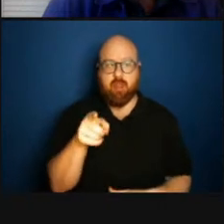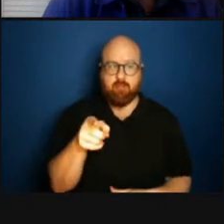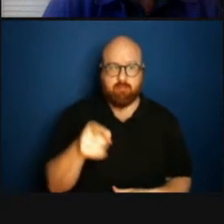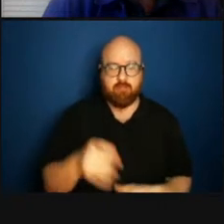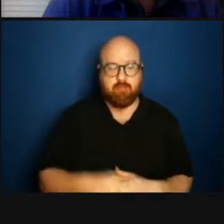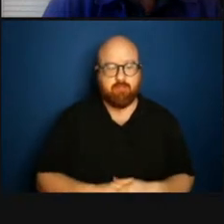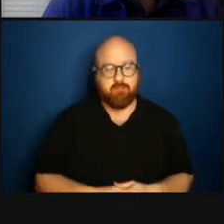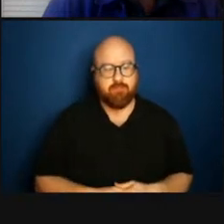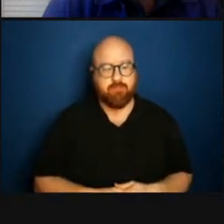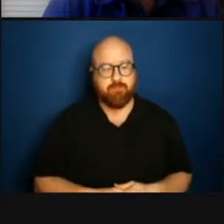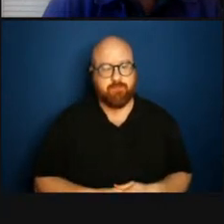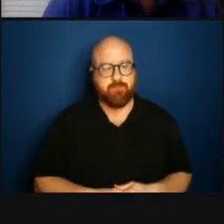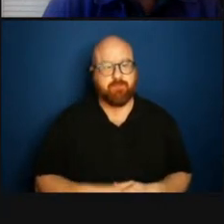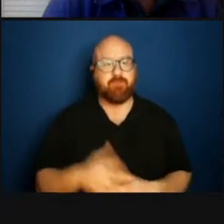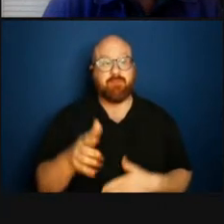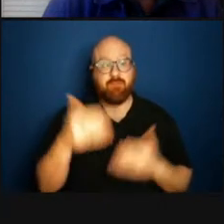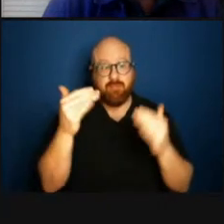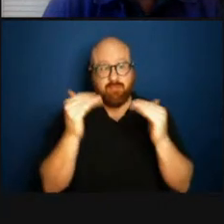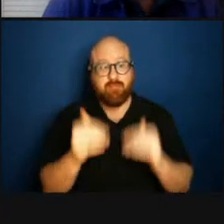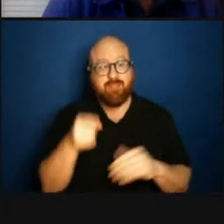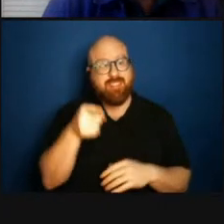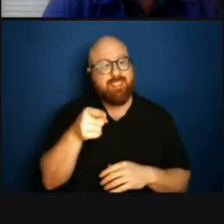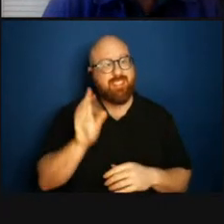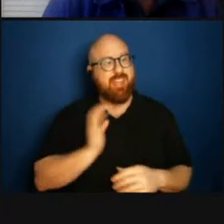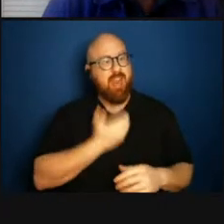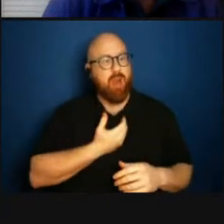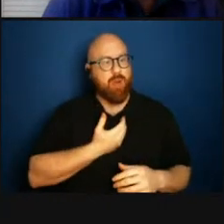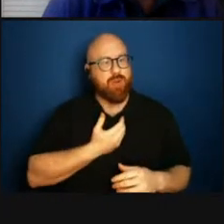And here we have our Lunch and Learn partner,